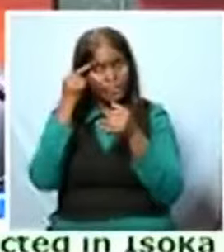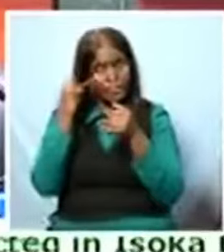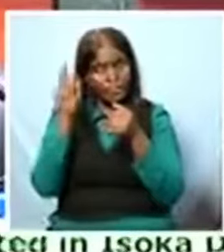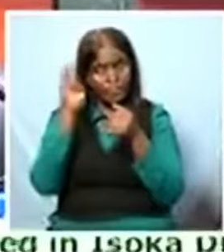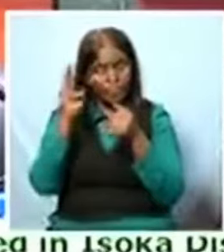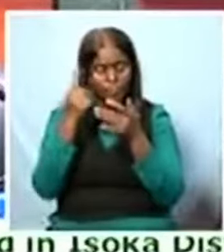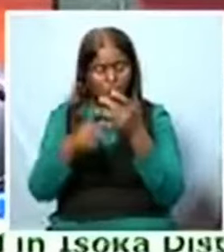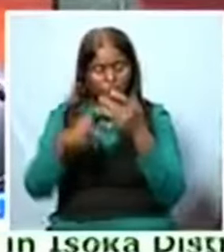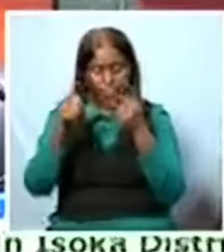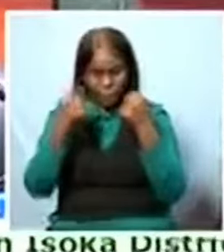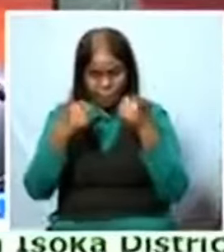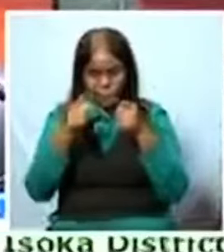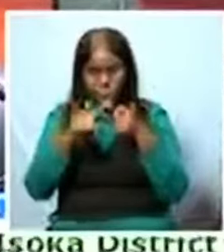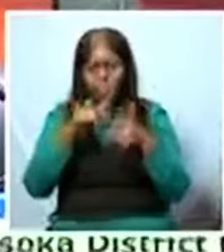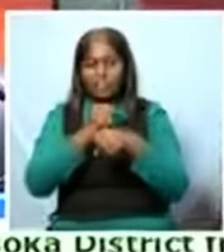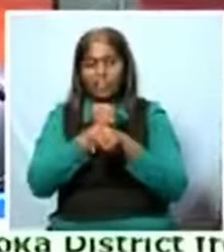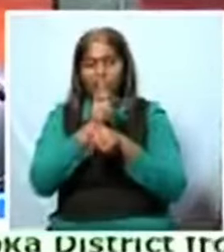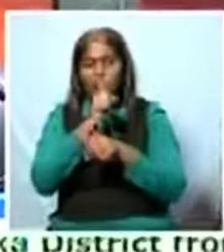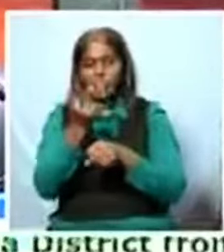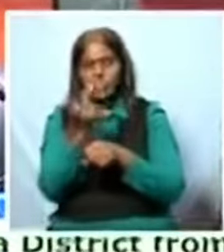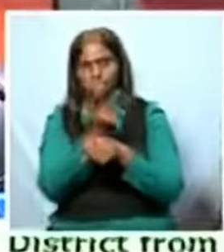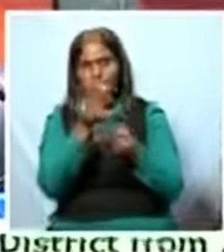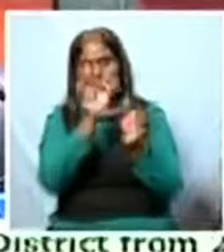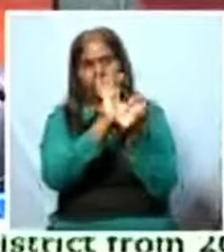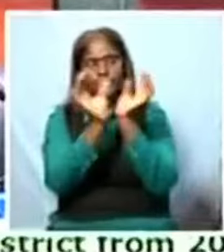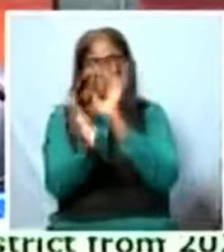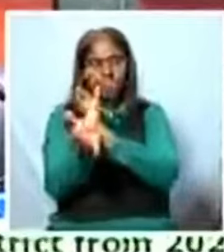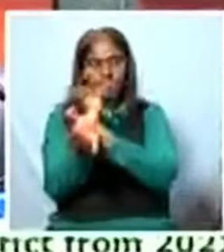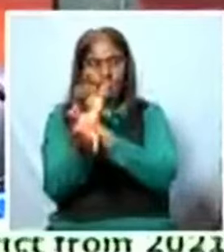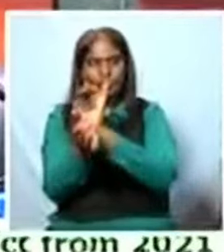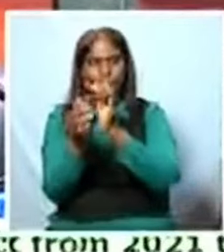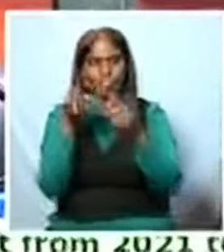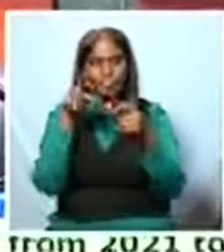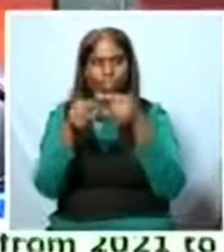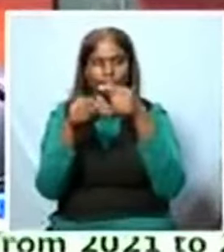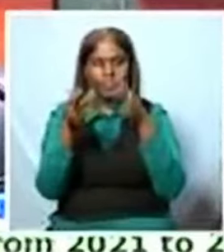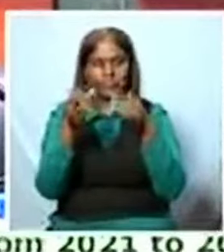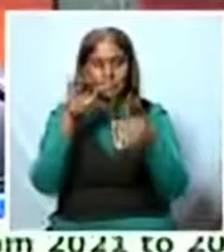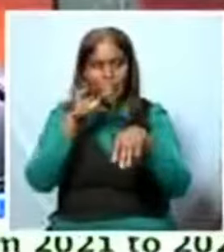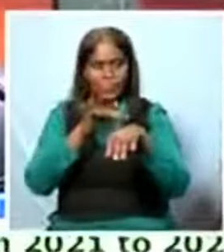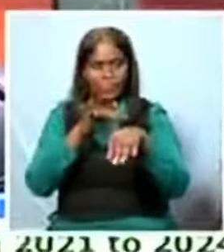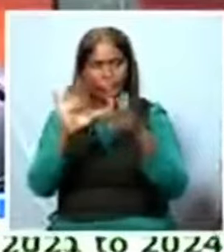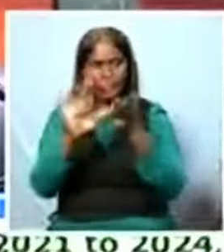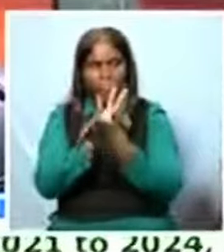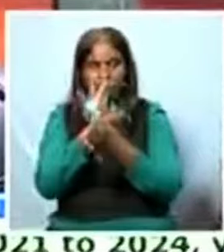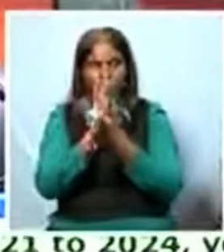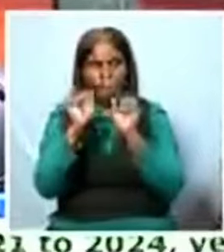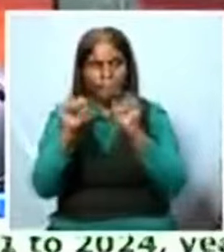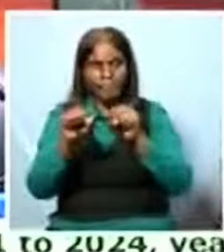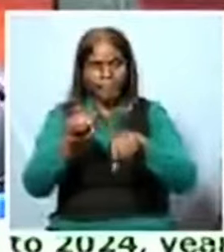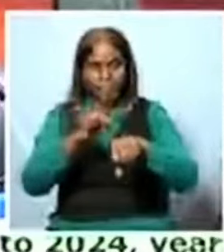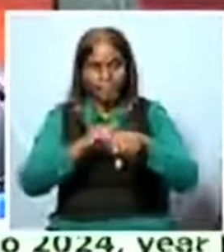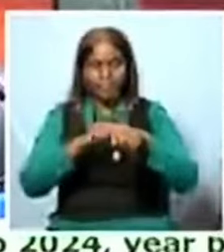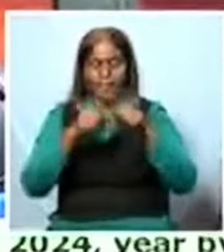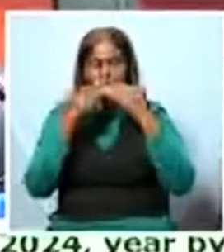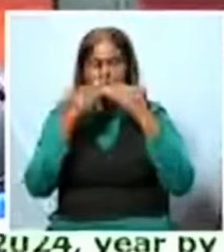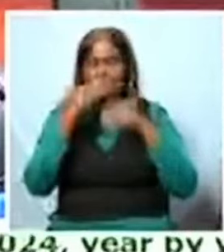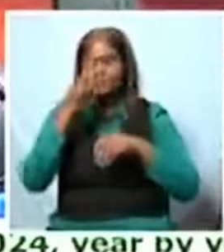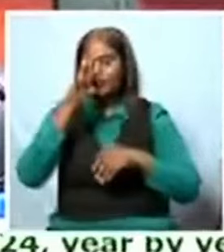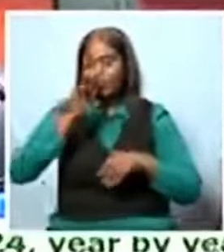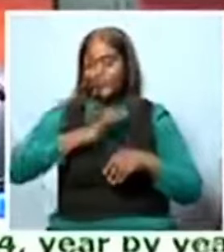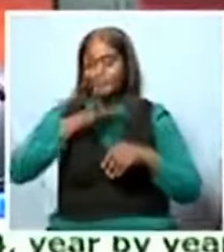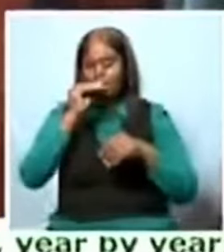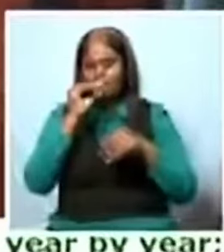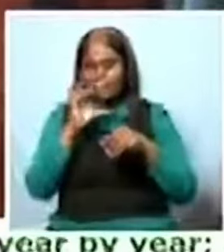will endeavor to ensure that the two towers are commissioned at the earliest possible time. Thank you, Madam Speaker.